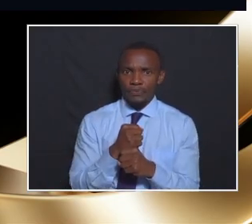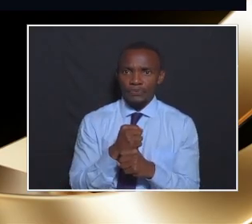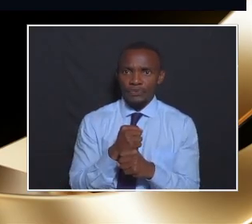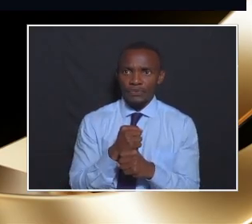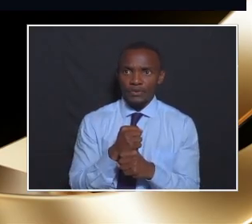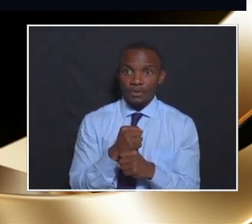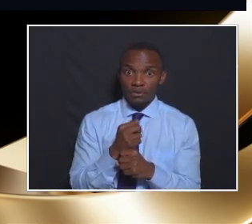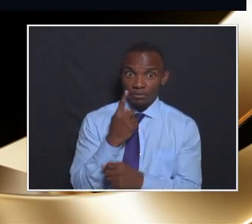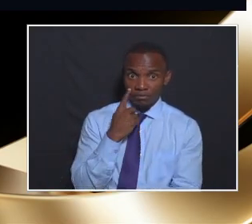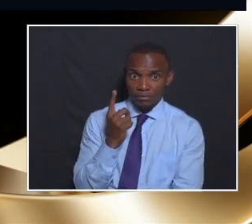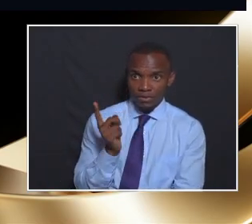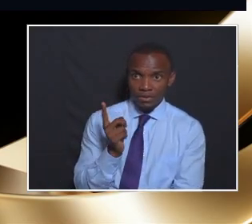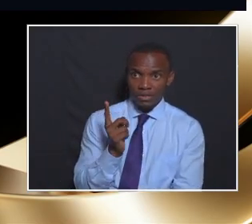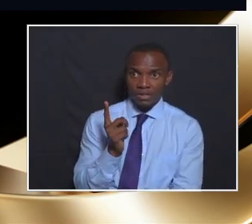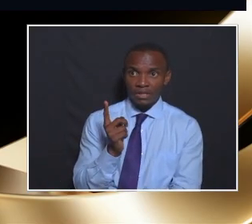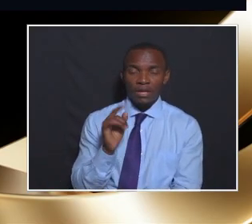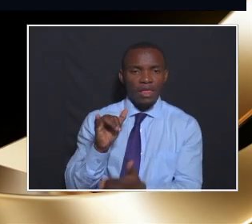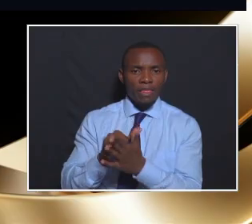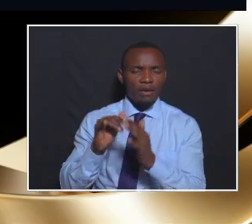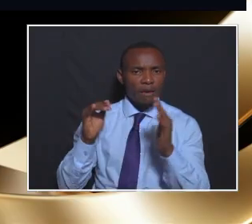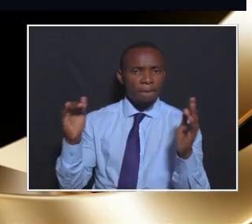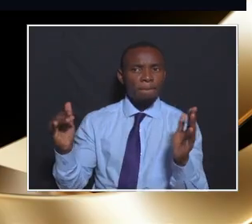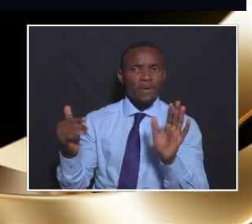this is one of the biggest points here.